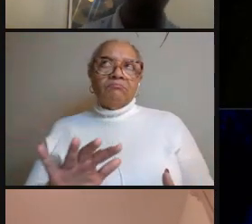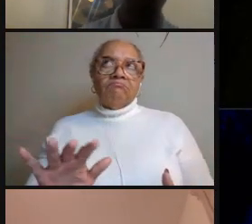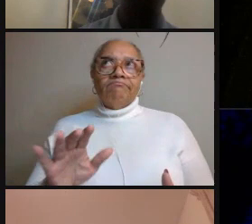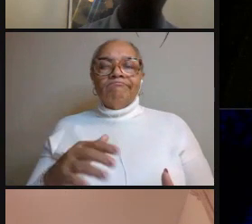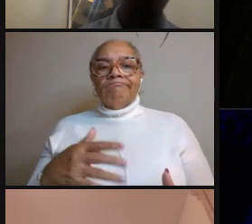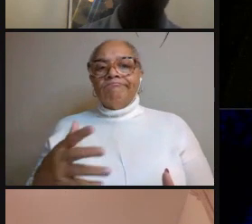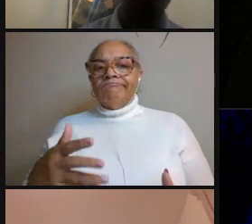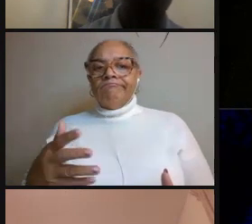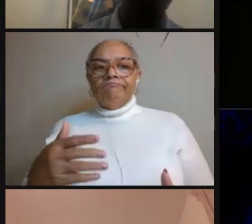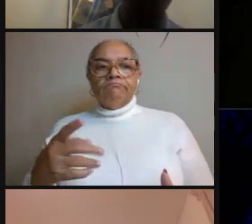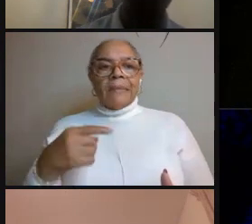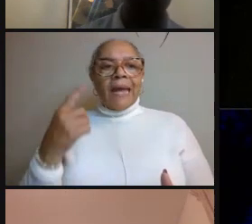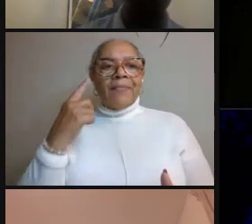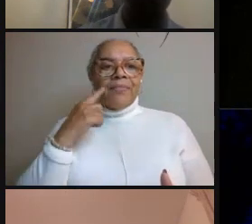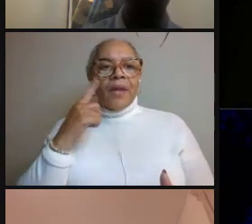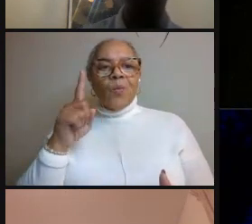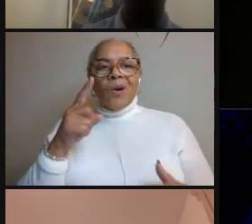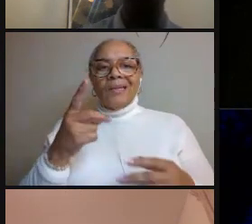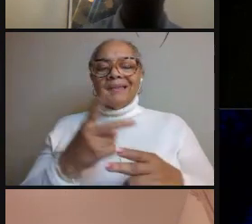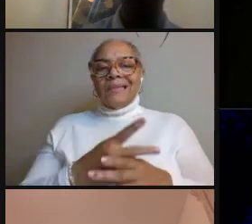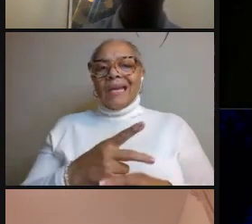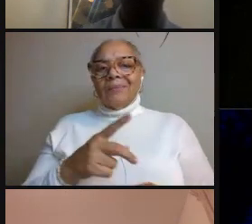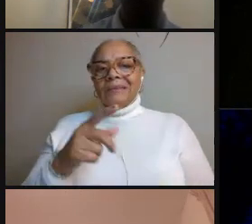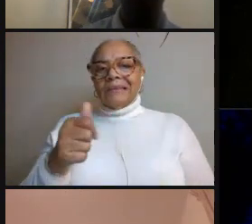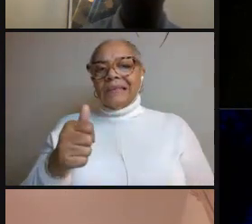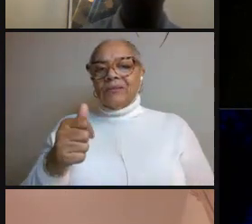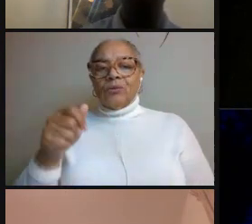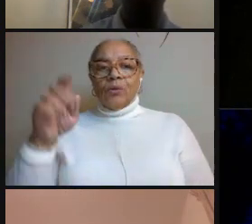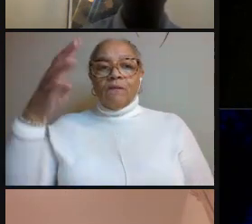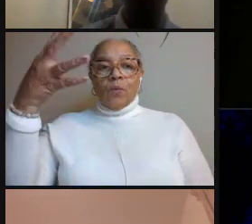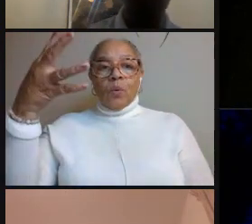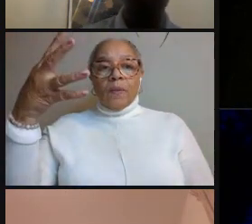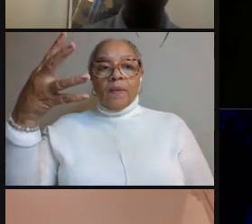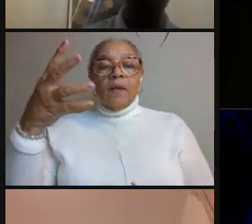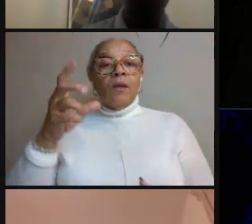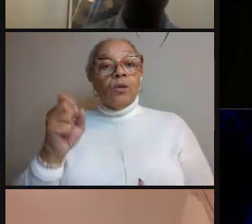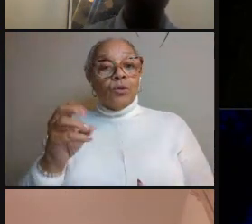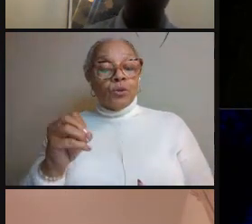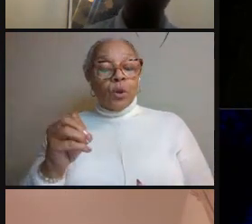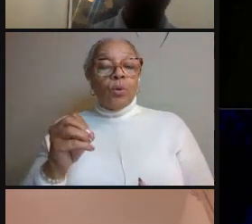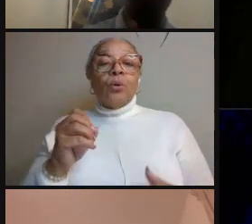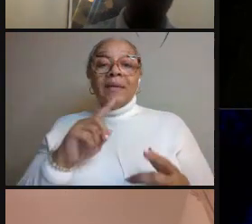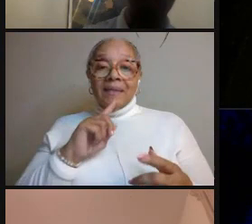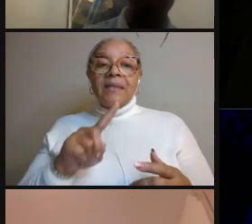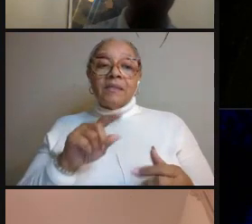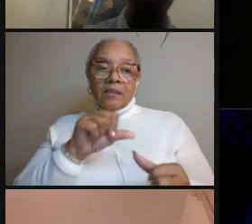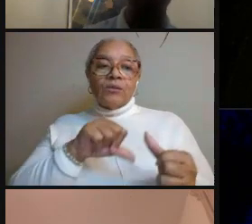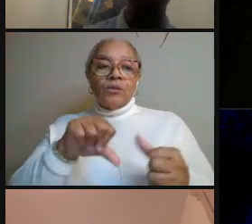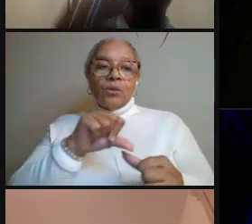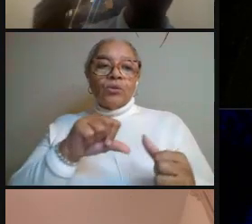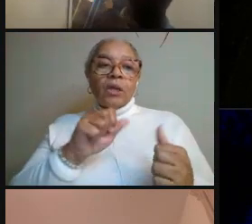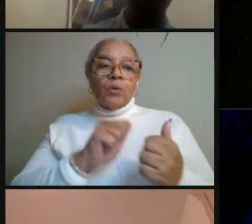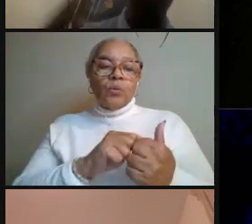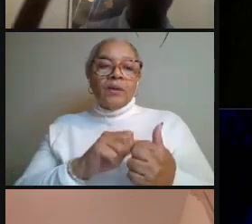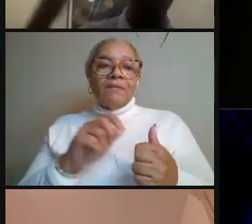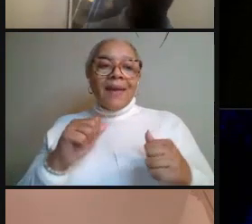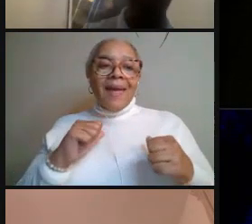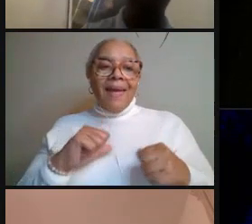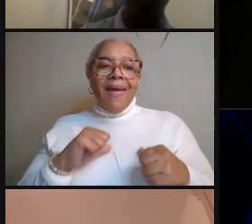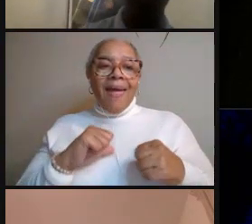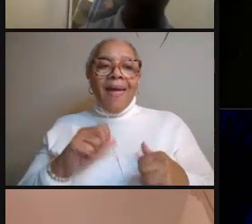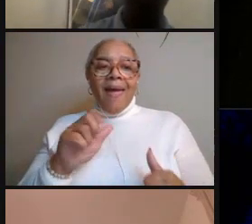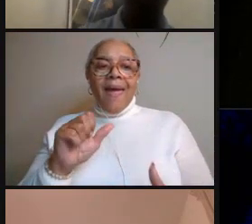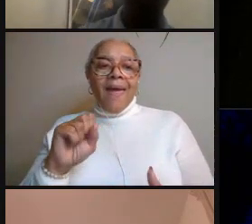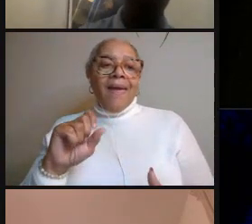I think 1 times 10 to the 4. So it is associated with asthma, but it's not.